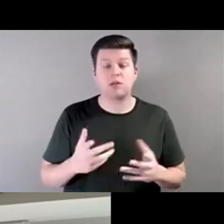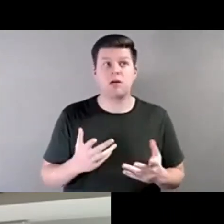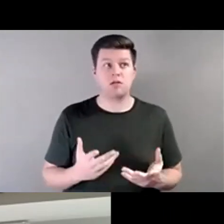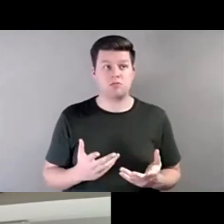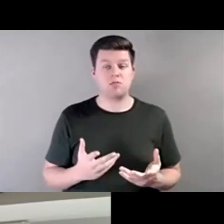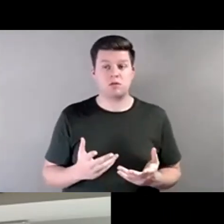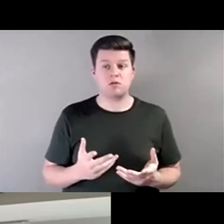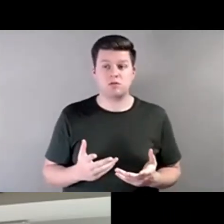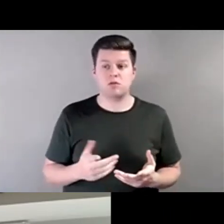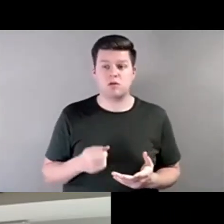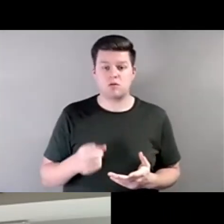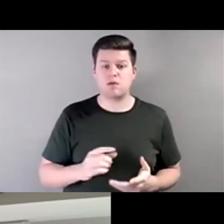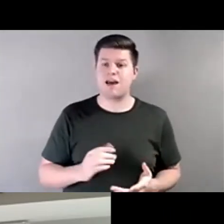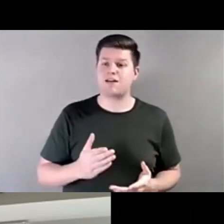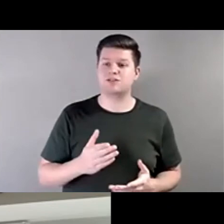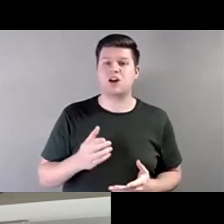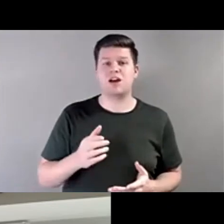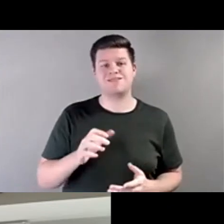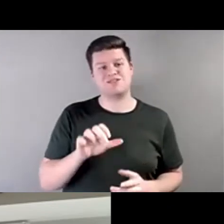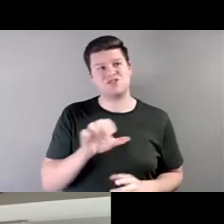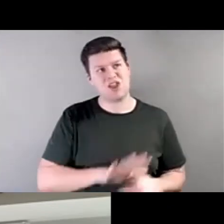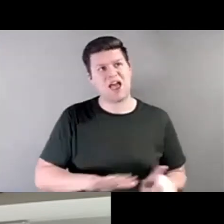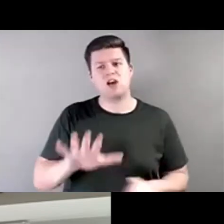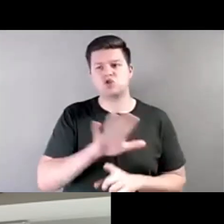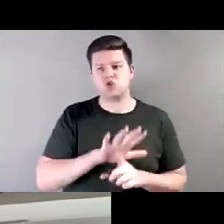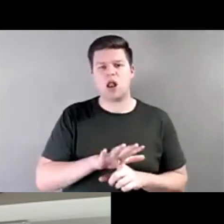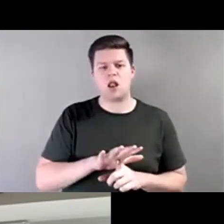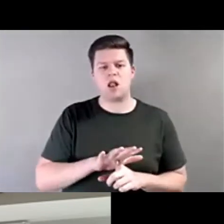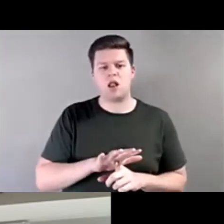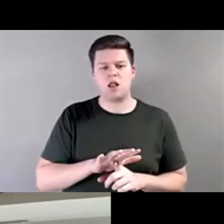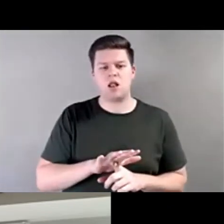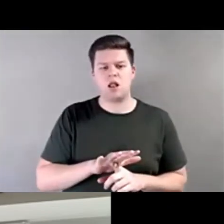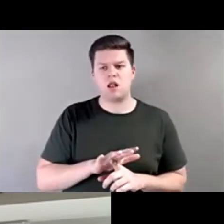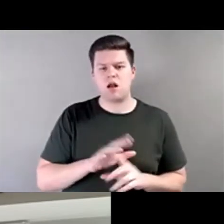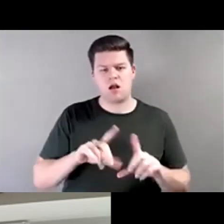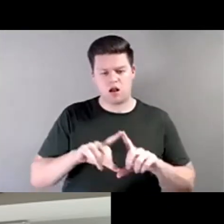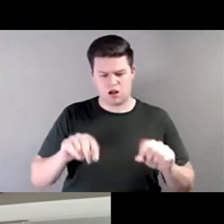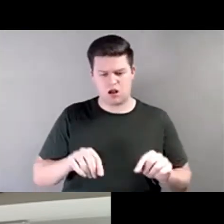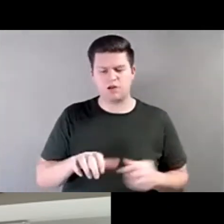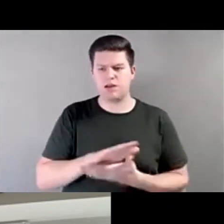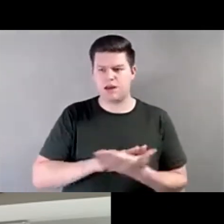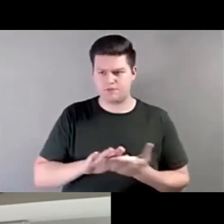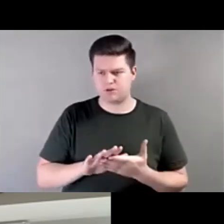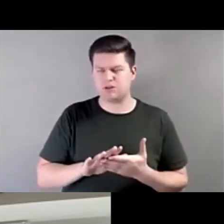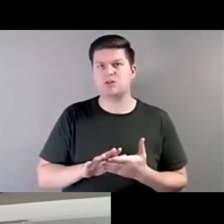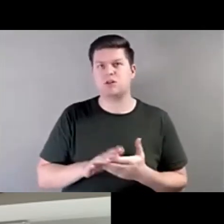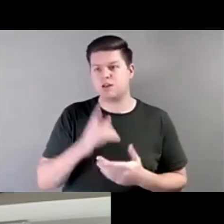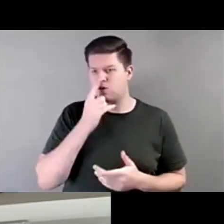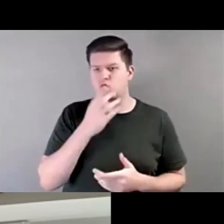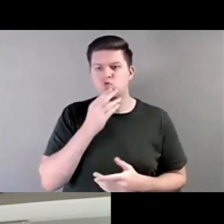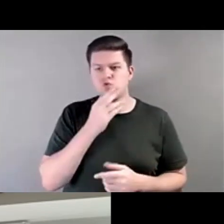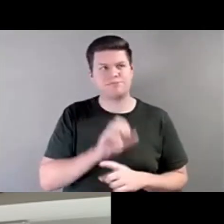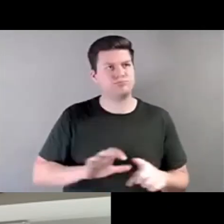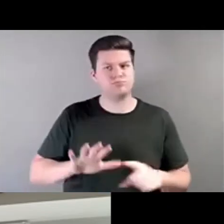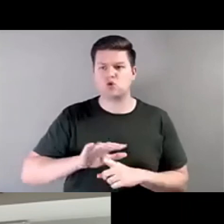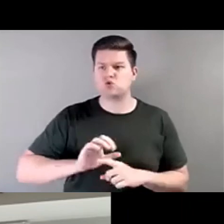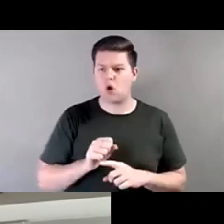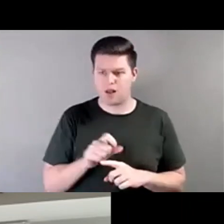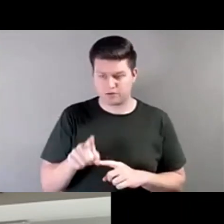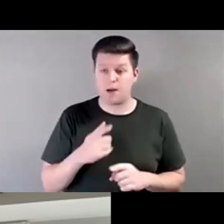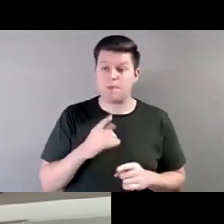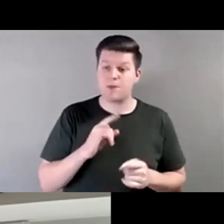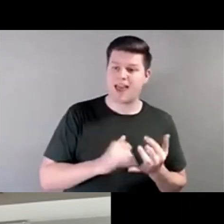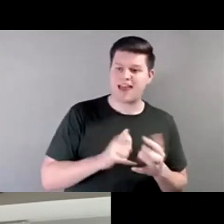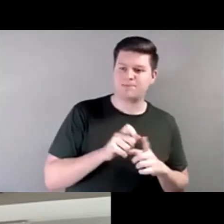anywhere in Scotland, but it's the SPT or the local authority who issues the card. So when they issue the card, if it's